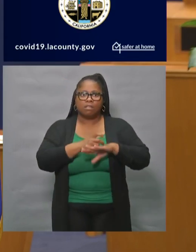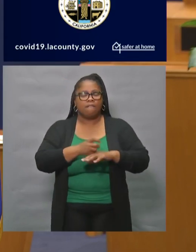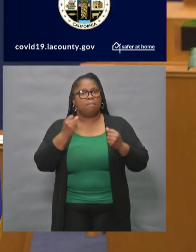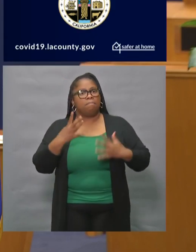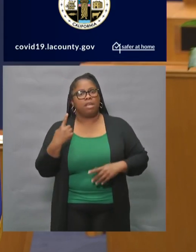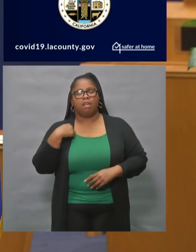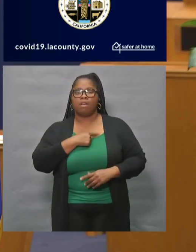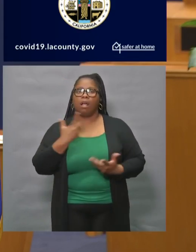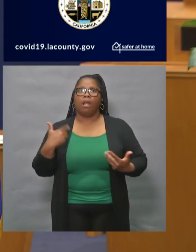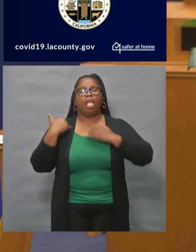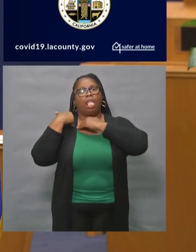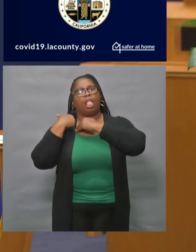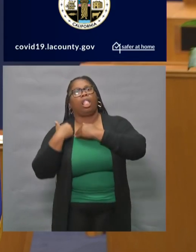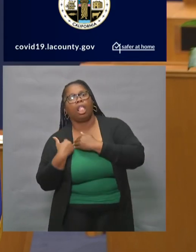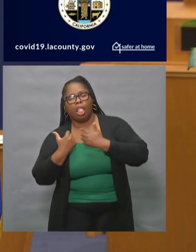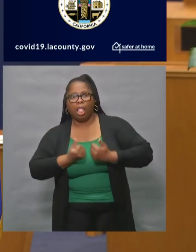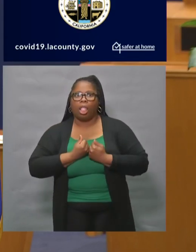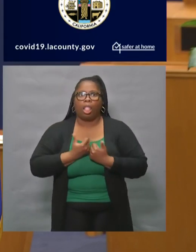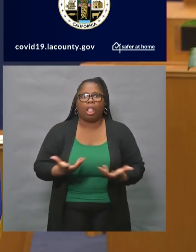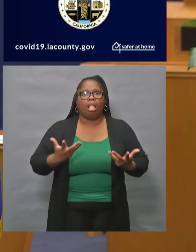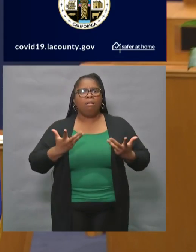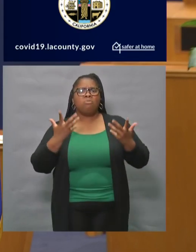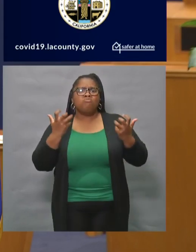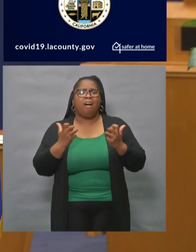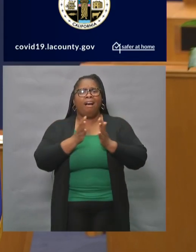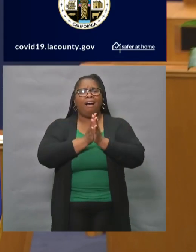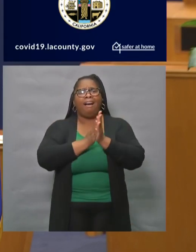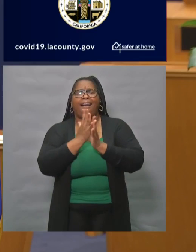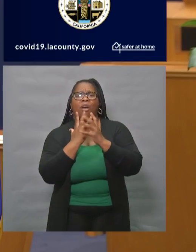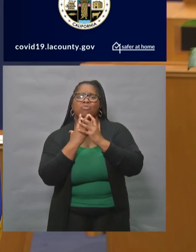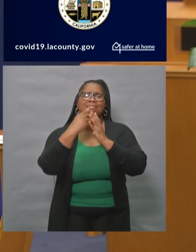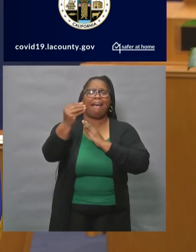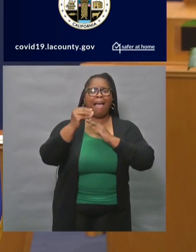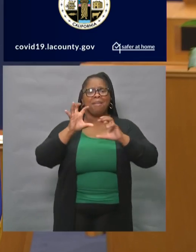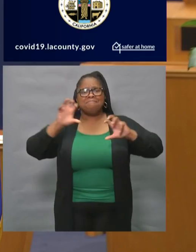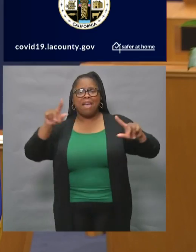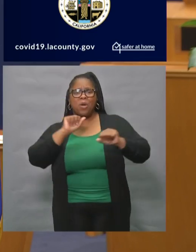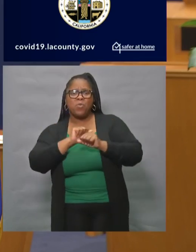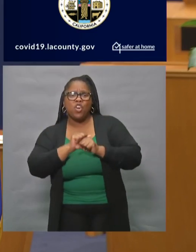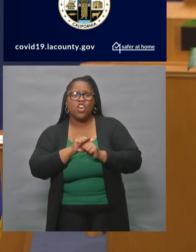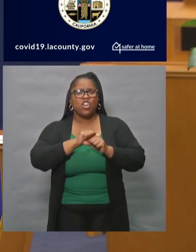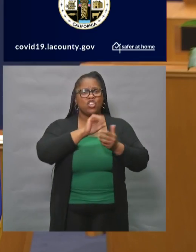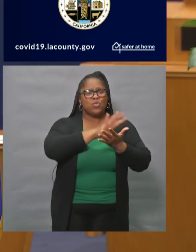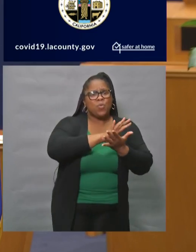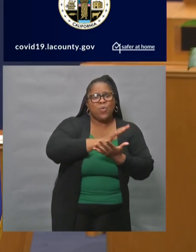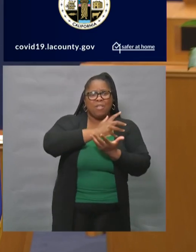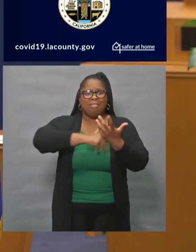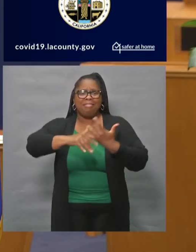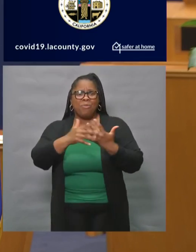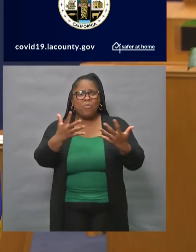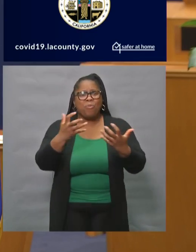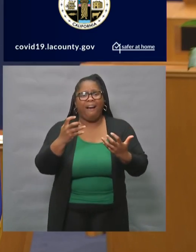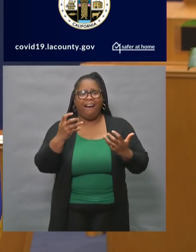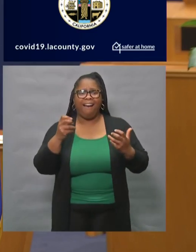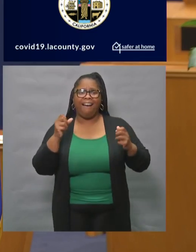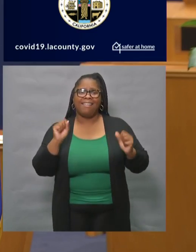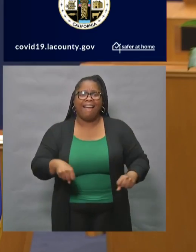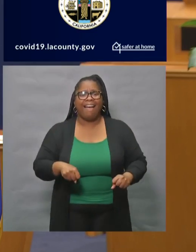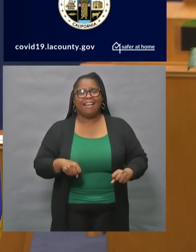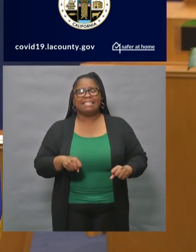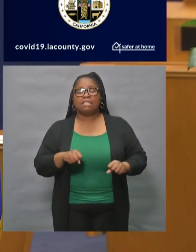the weight of these restrictions and are eager to be able to get out of our houses more and back to work and back to school. But please know that